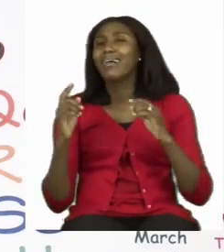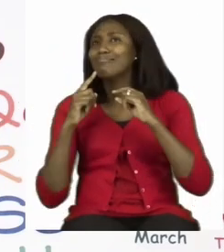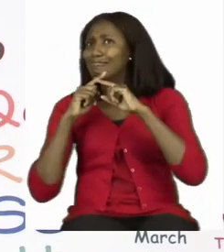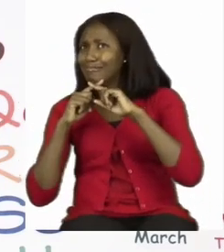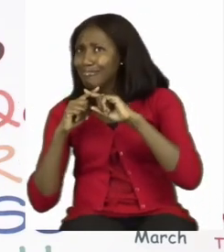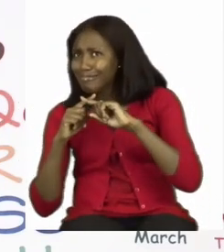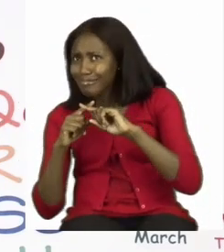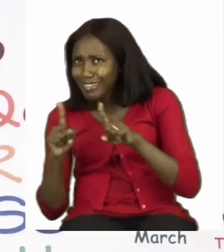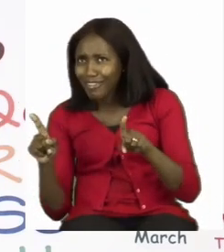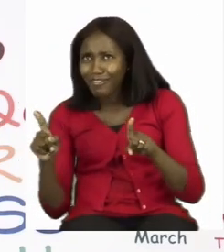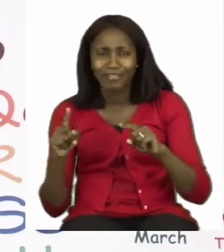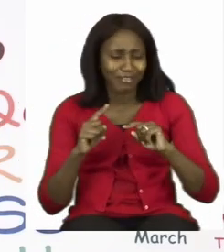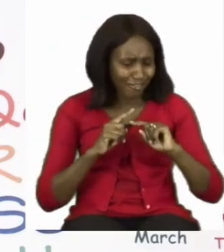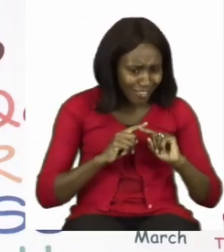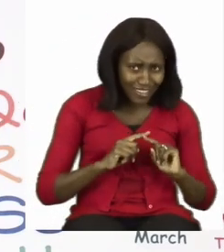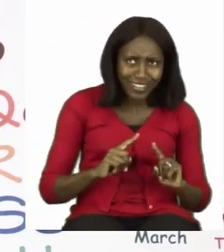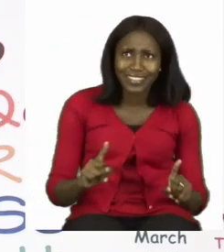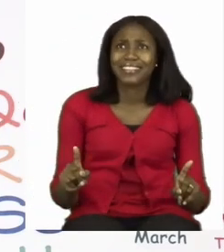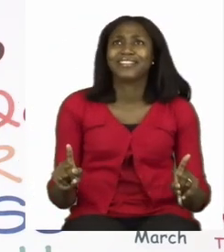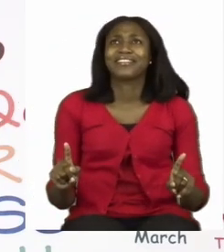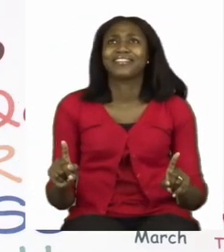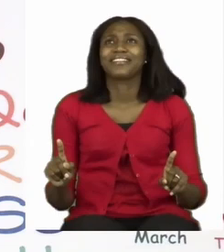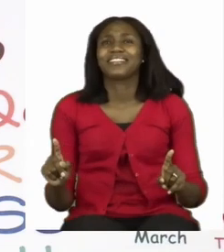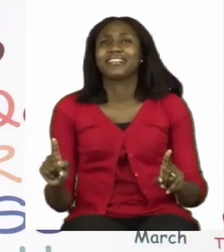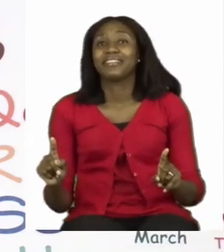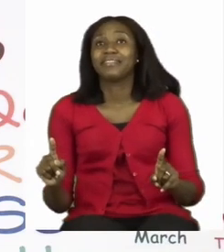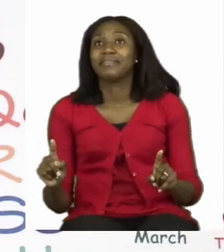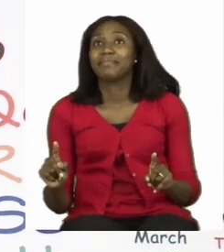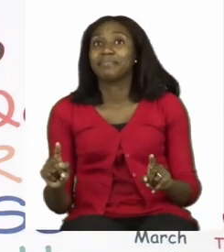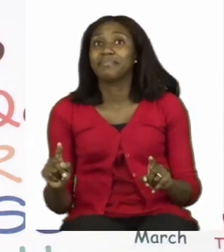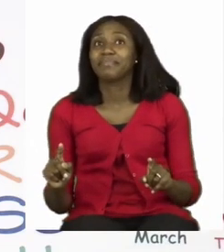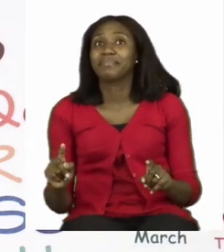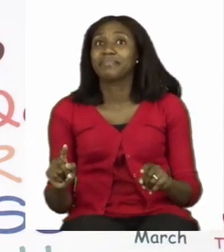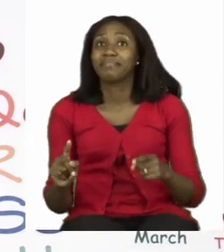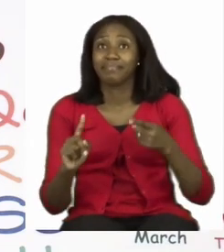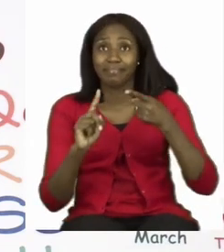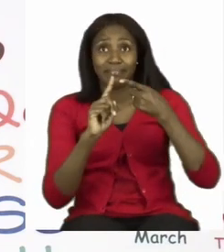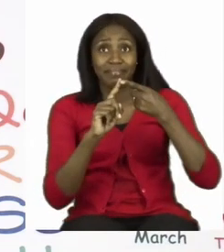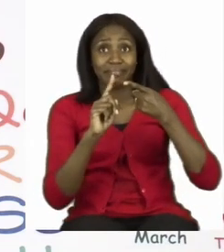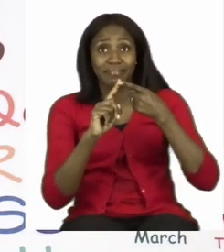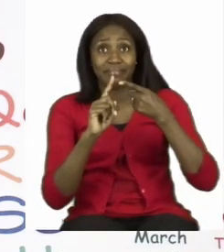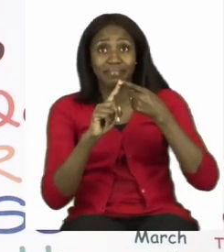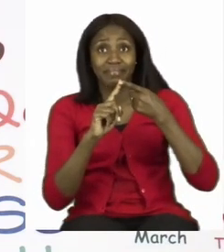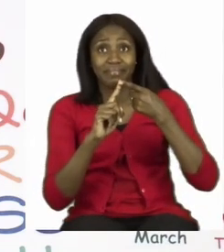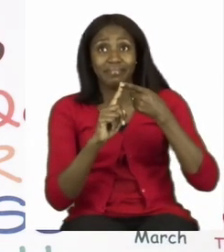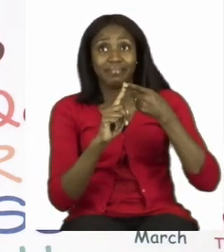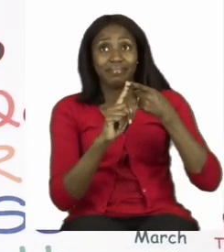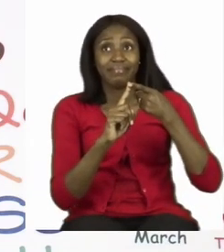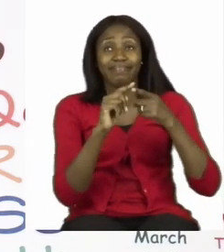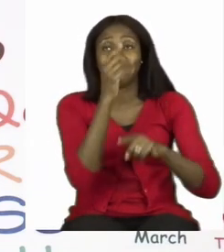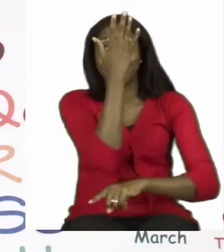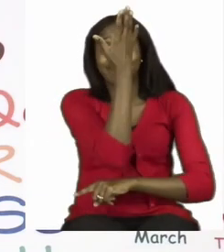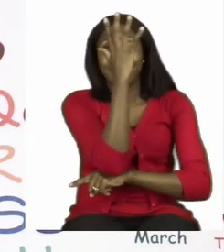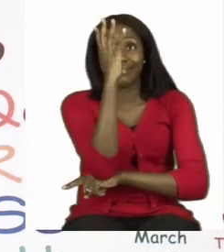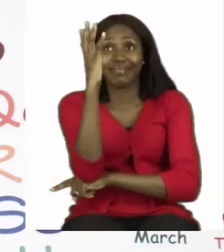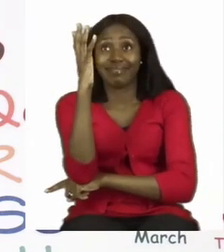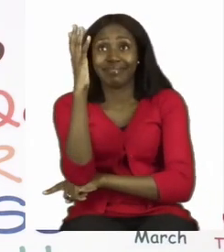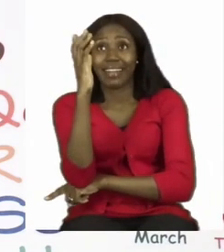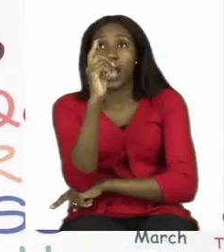types of trees as well. So the first plant that we all know is a